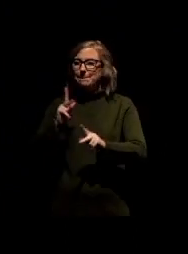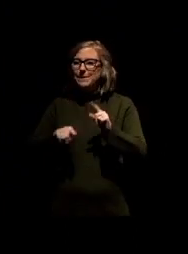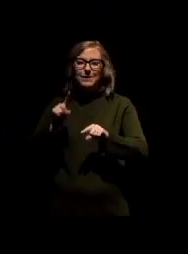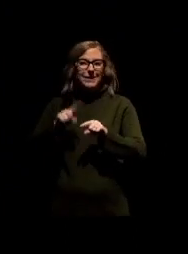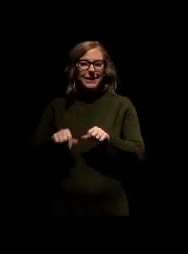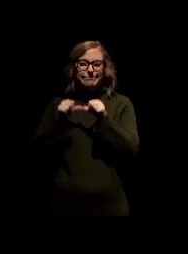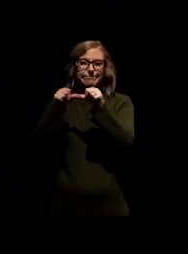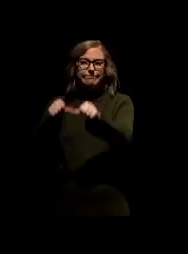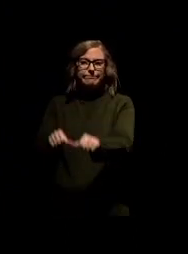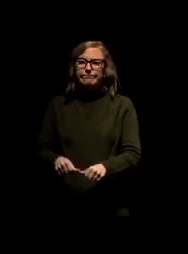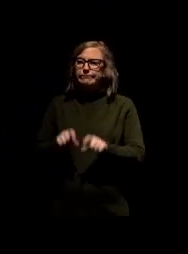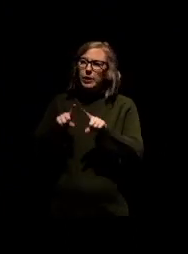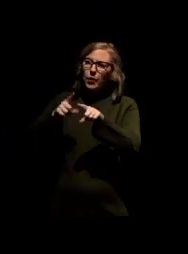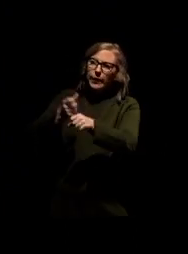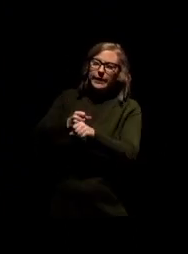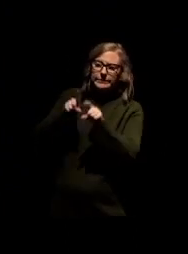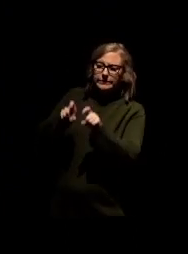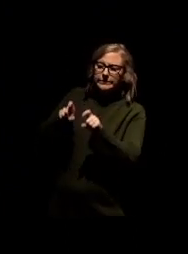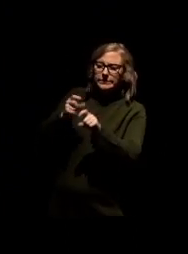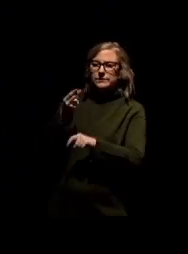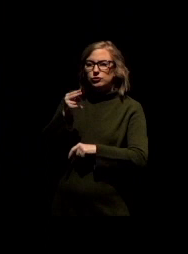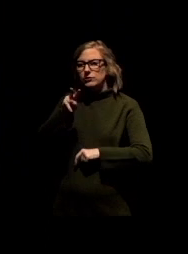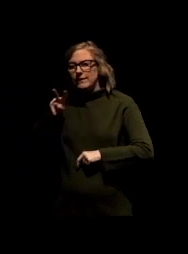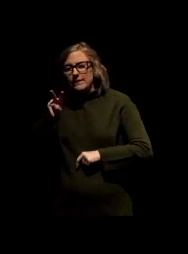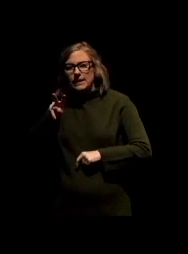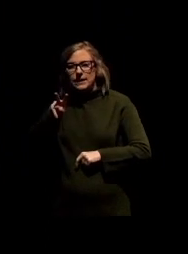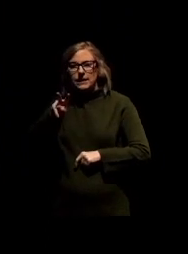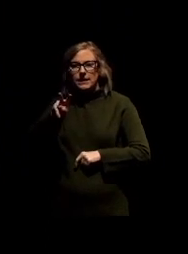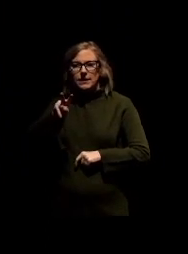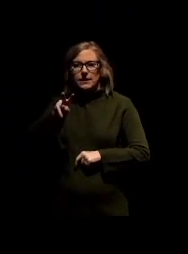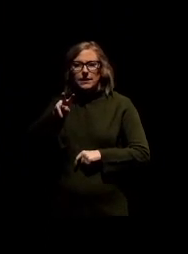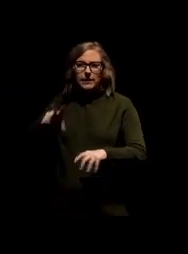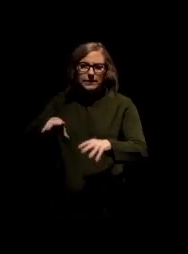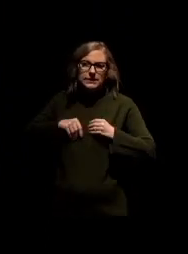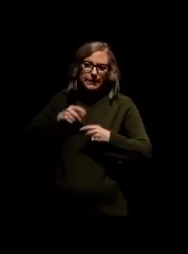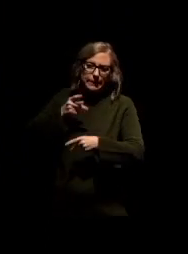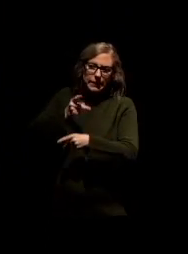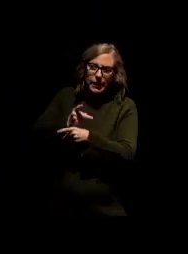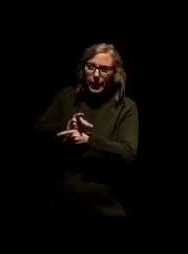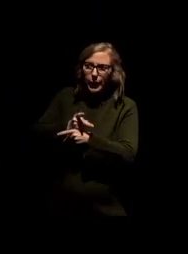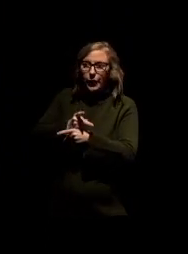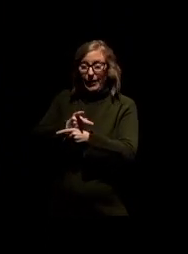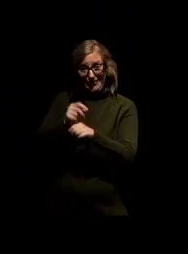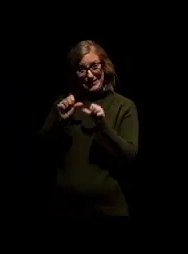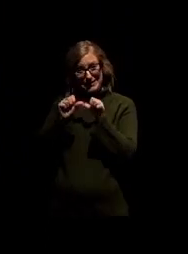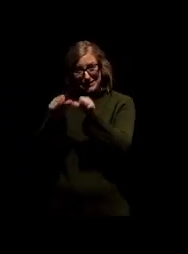things like get tested for HIV, accept care, get stable care,